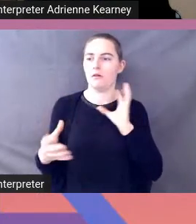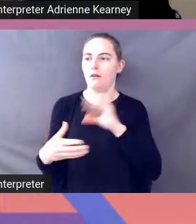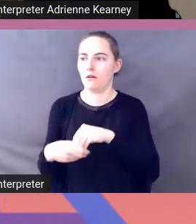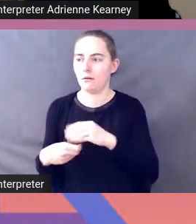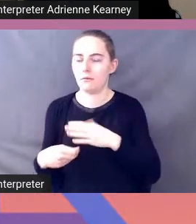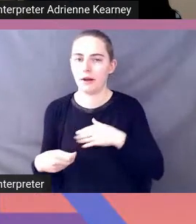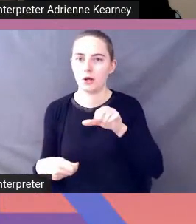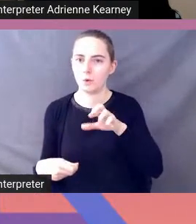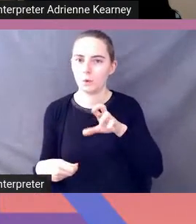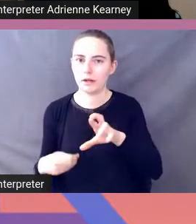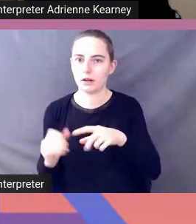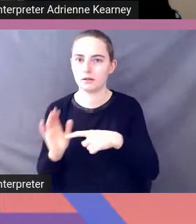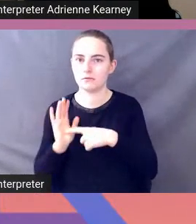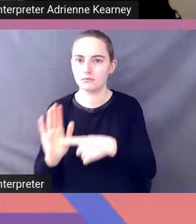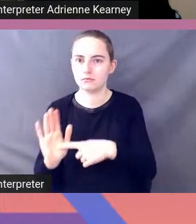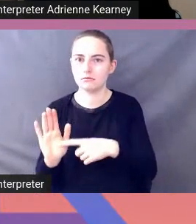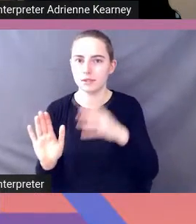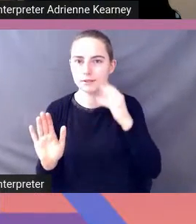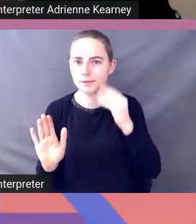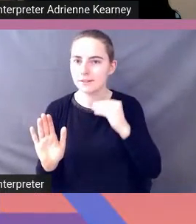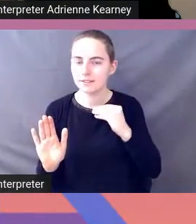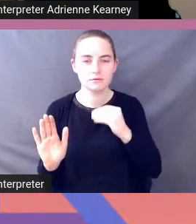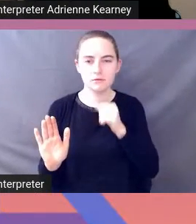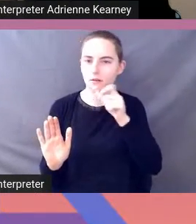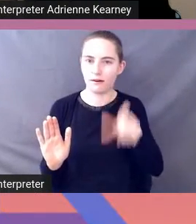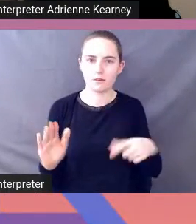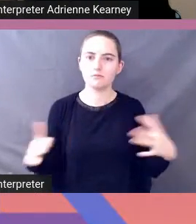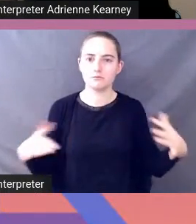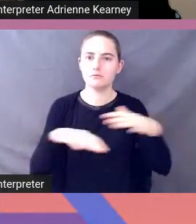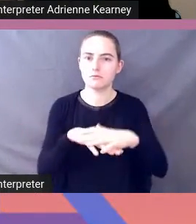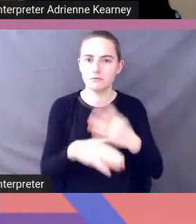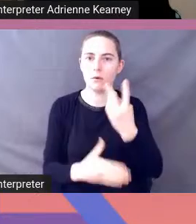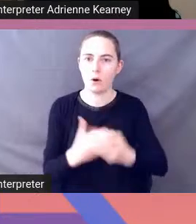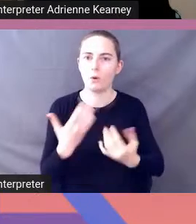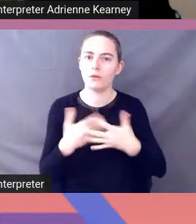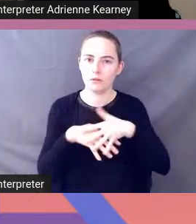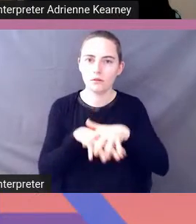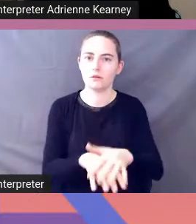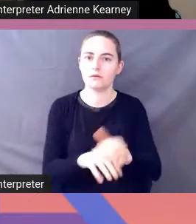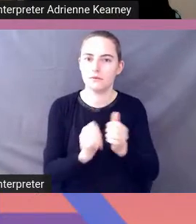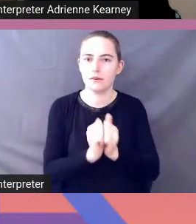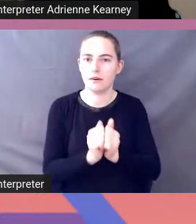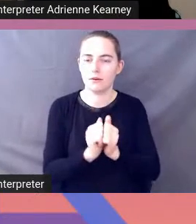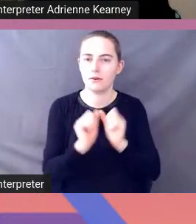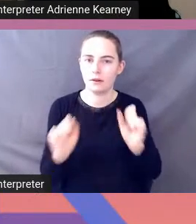people that through your art and to be able to show them like, this is who I am. Now you can go be who you are.